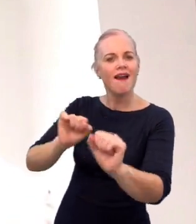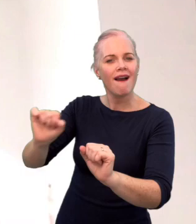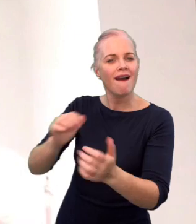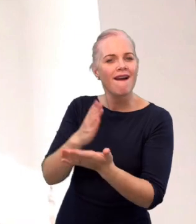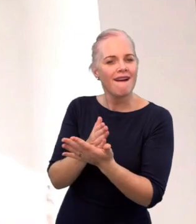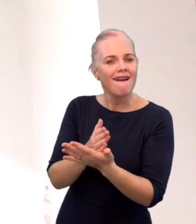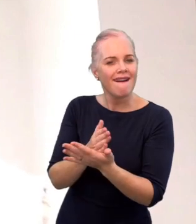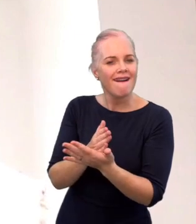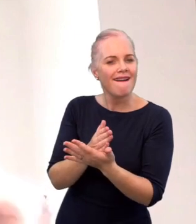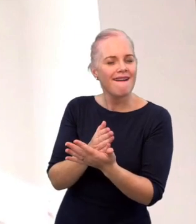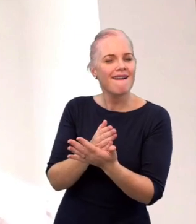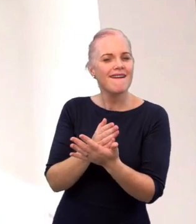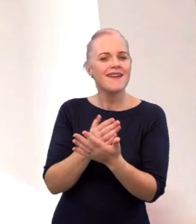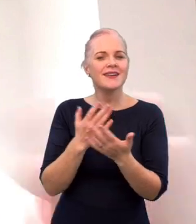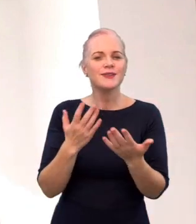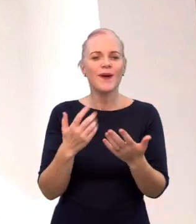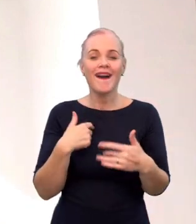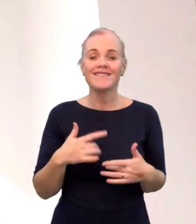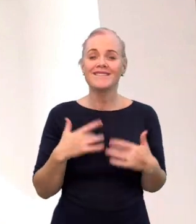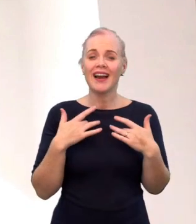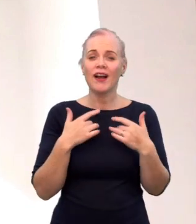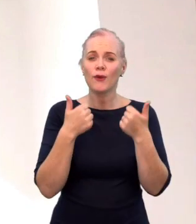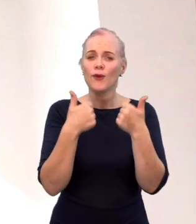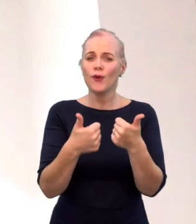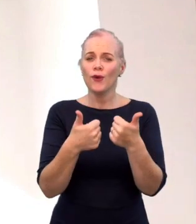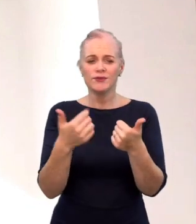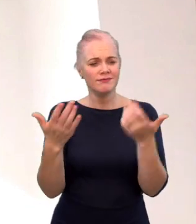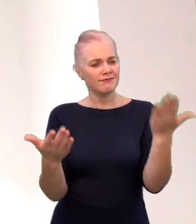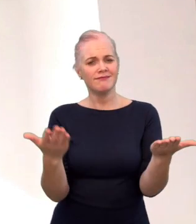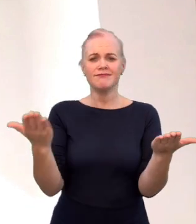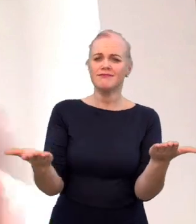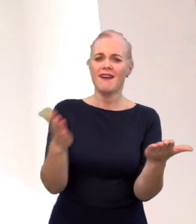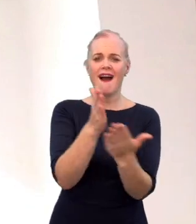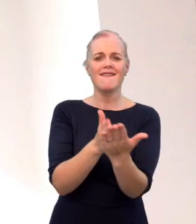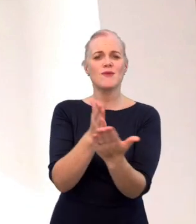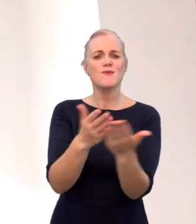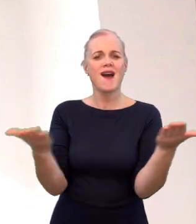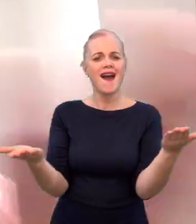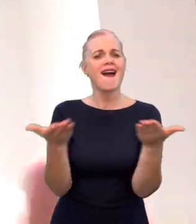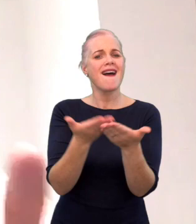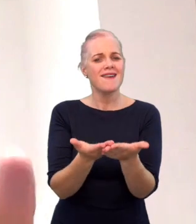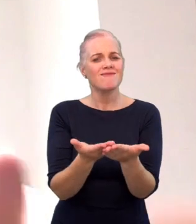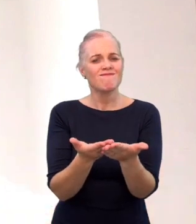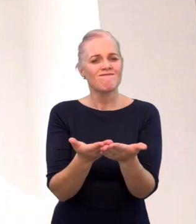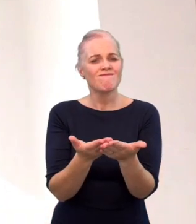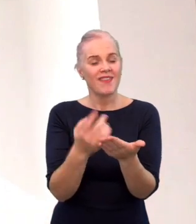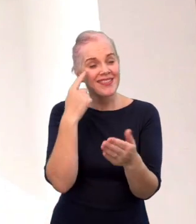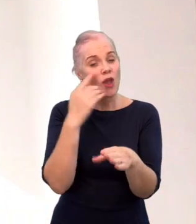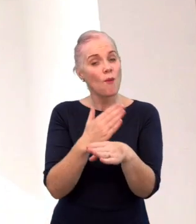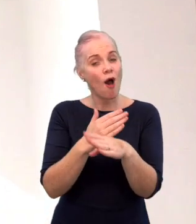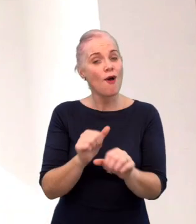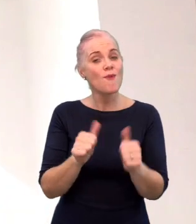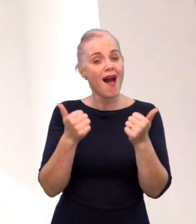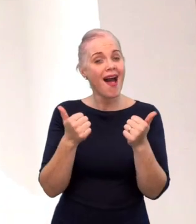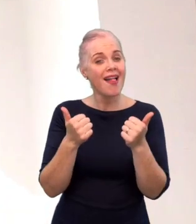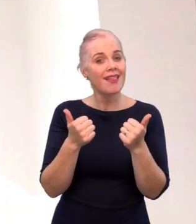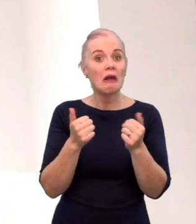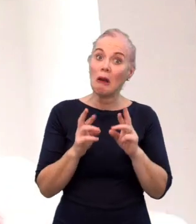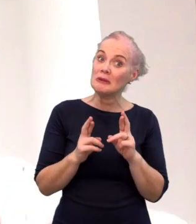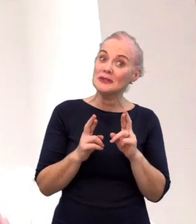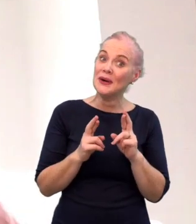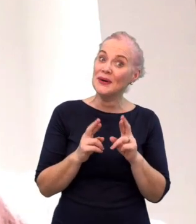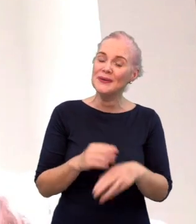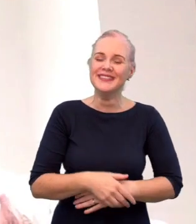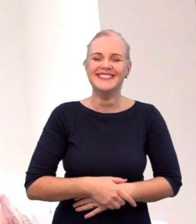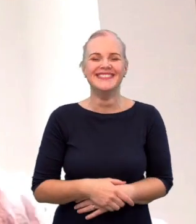having their own character journeys, actually. So I think it's at a good half and half point now, and I think